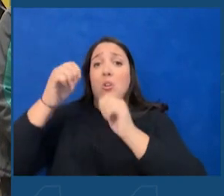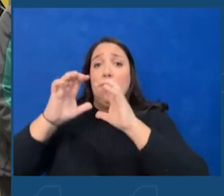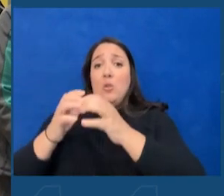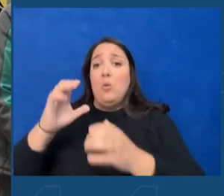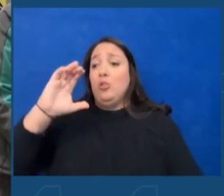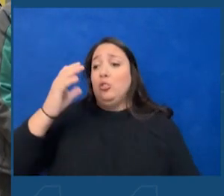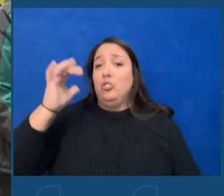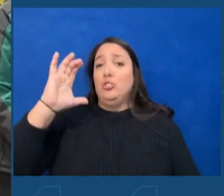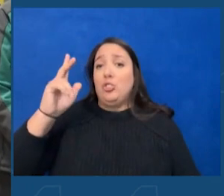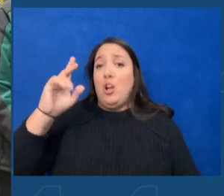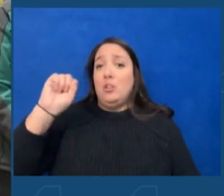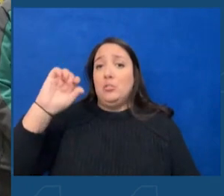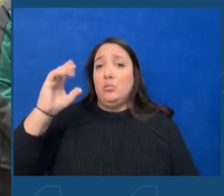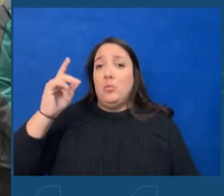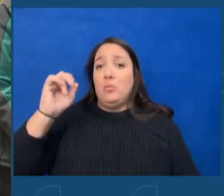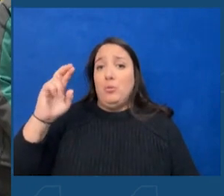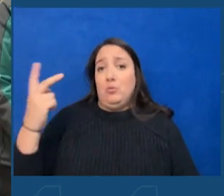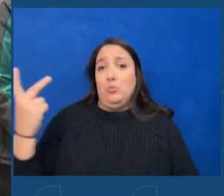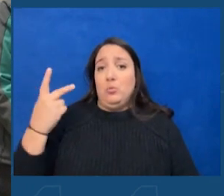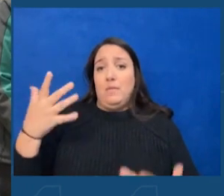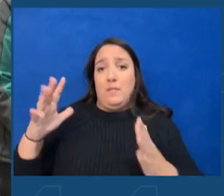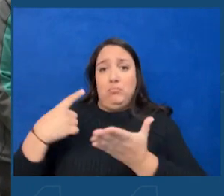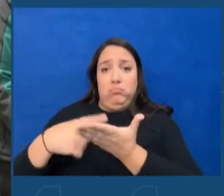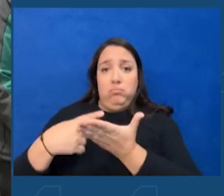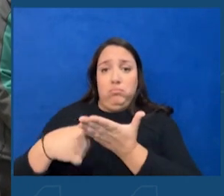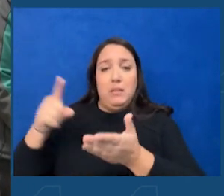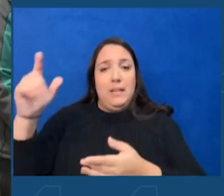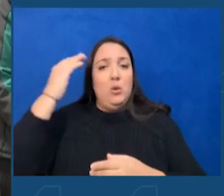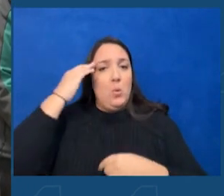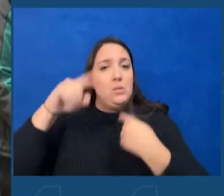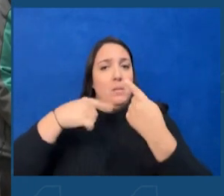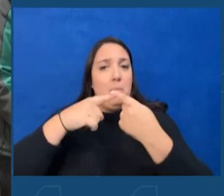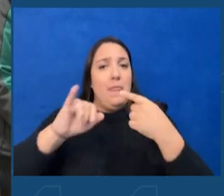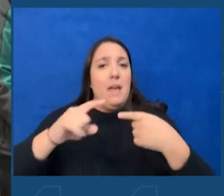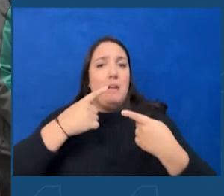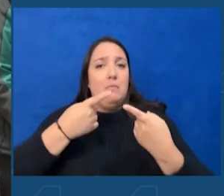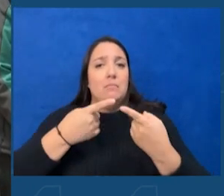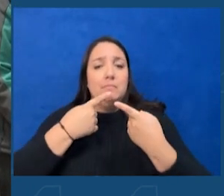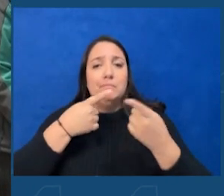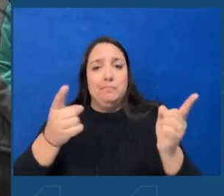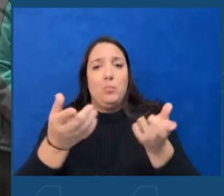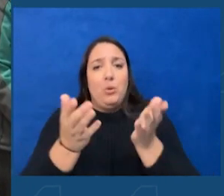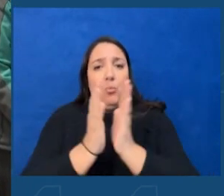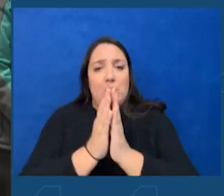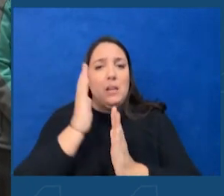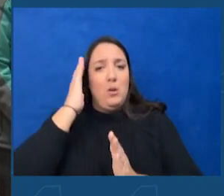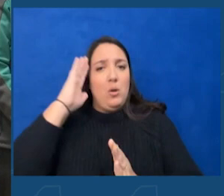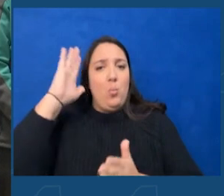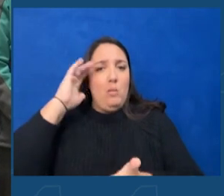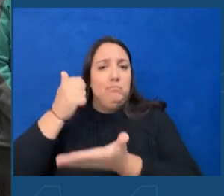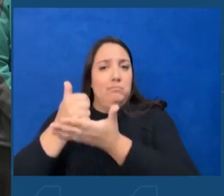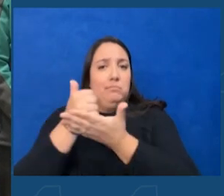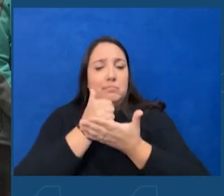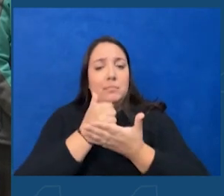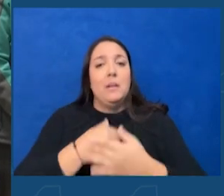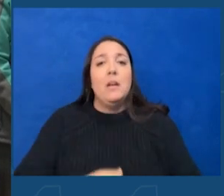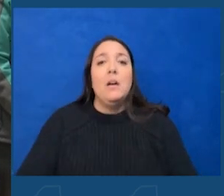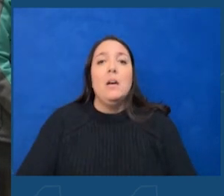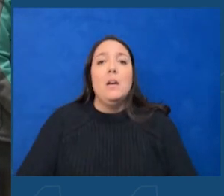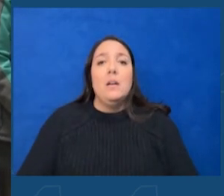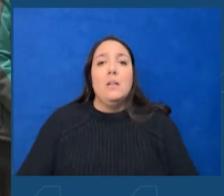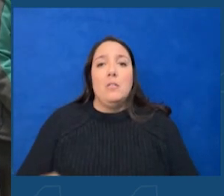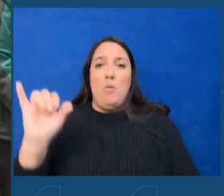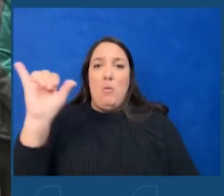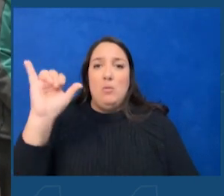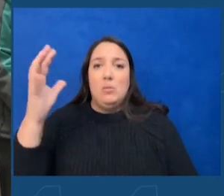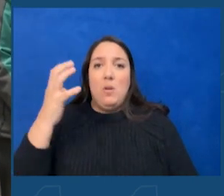had a conversation about that, so he's aware of that request, and I know he'll be of assistance. And again, I do want to put an exclamation point